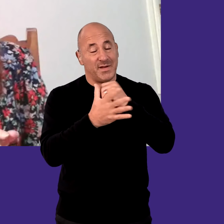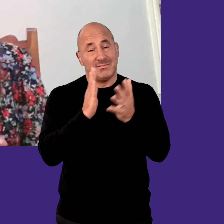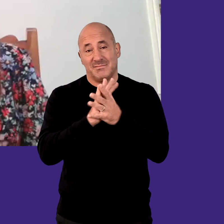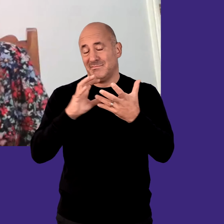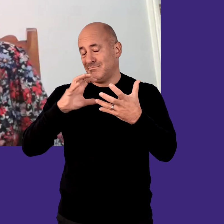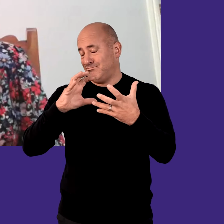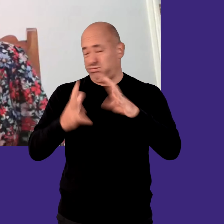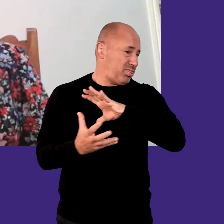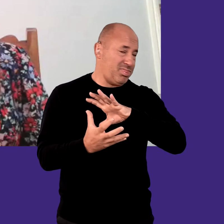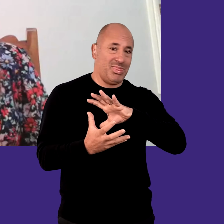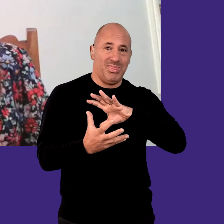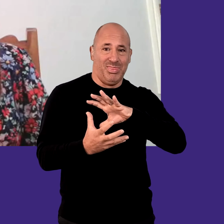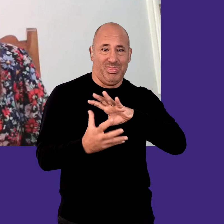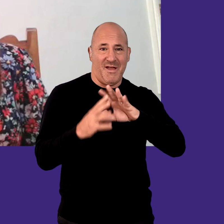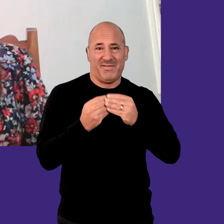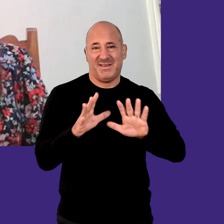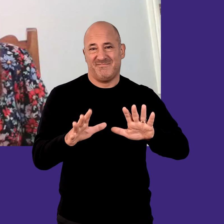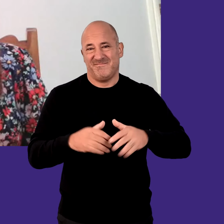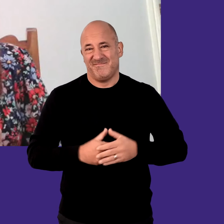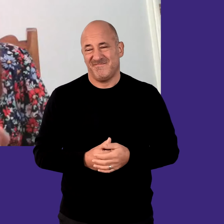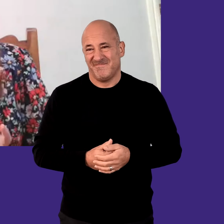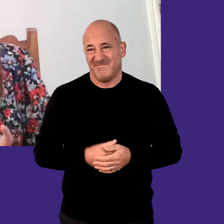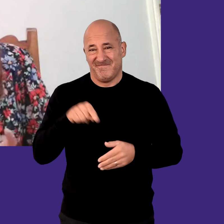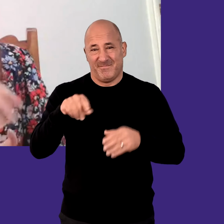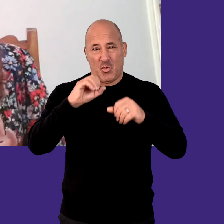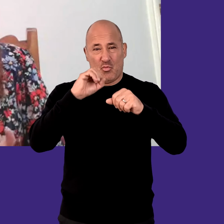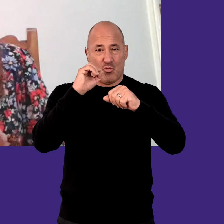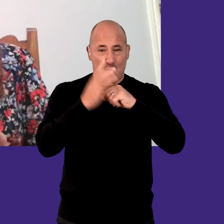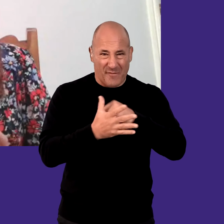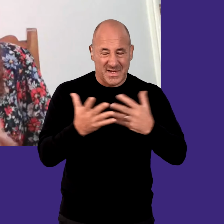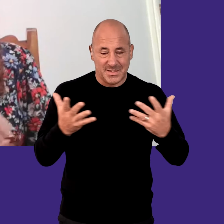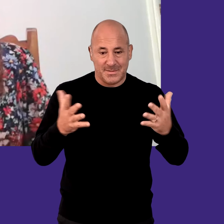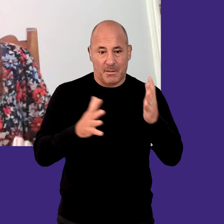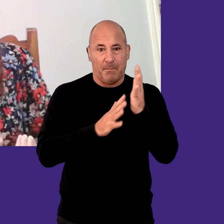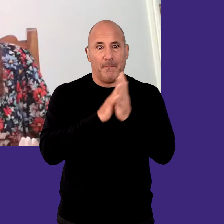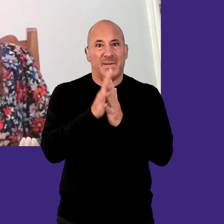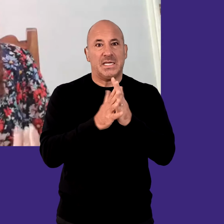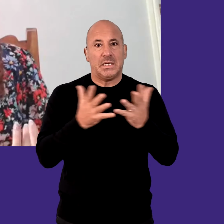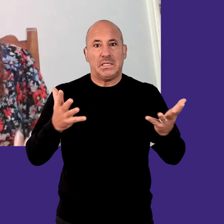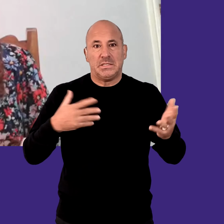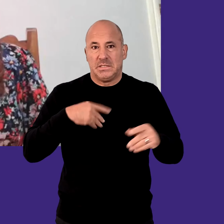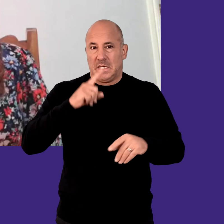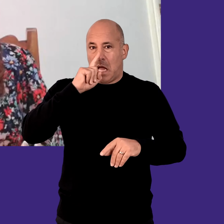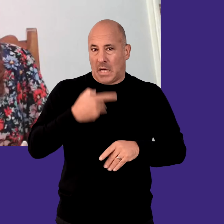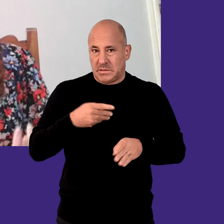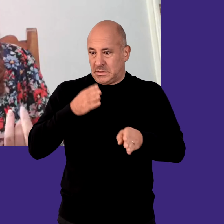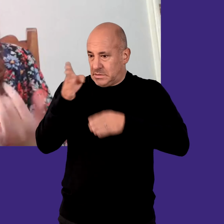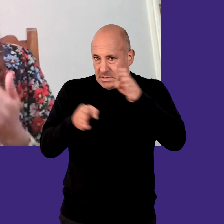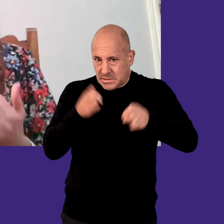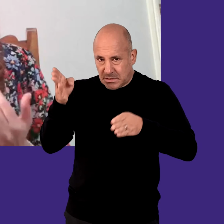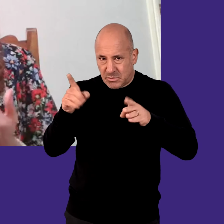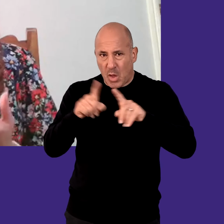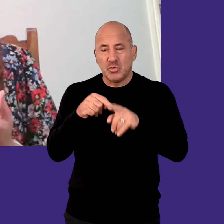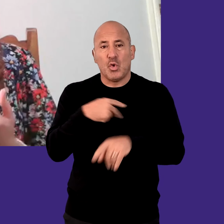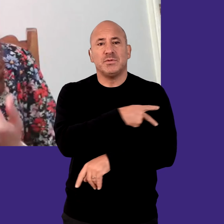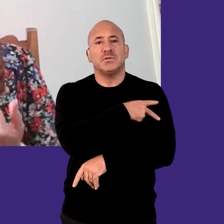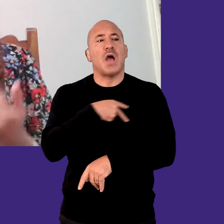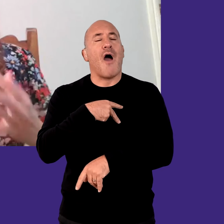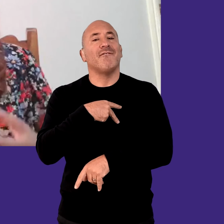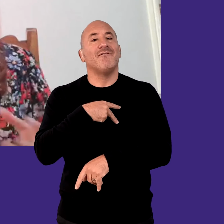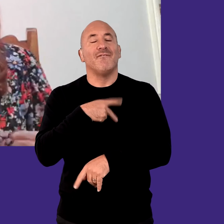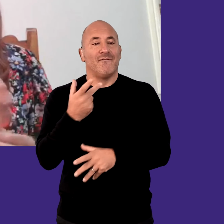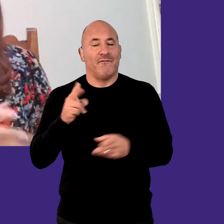think COVID really sort of disjointed all of that, and during the process of